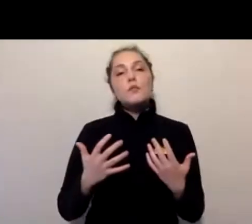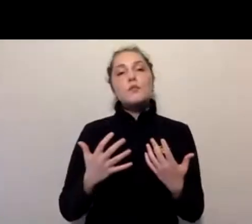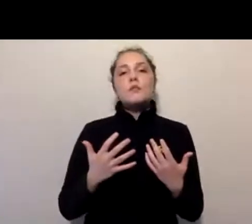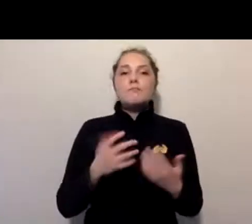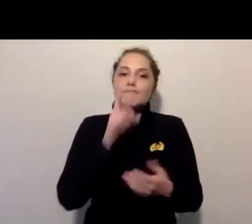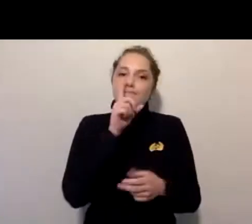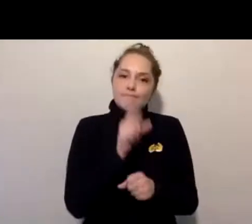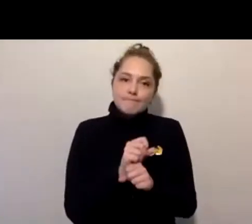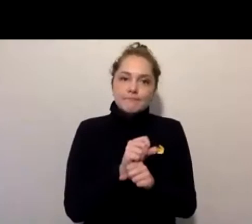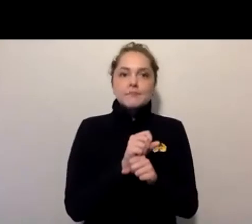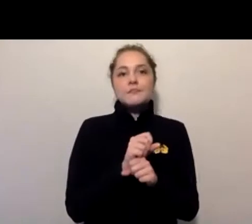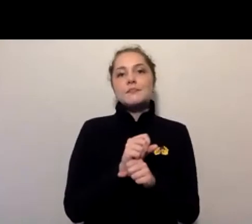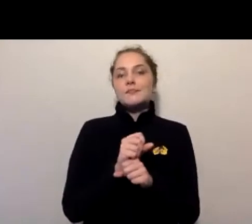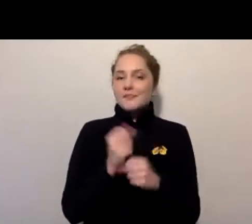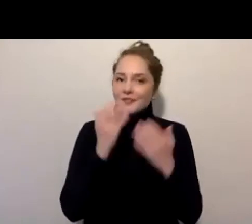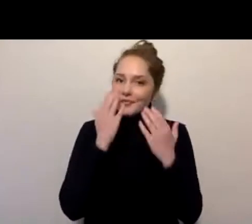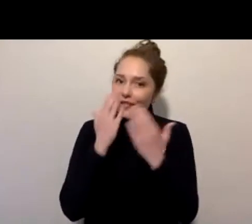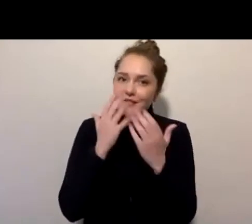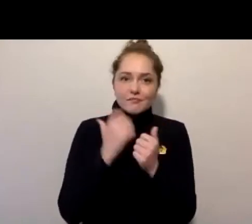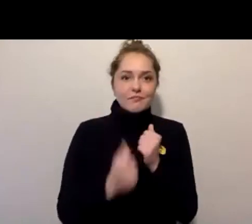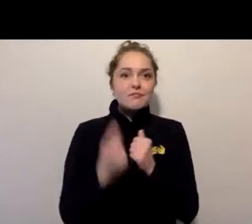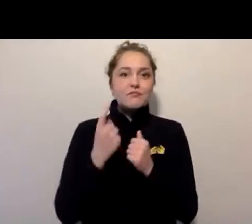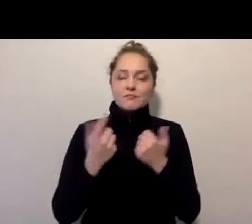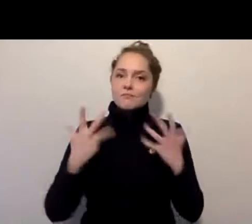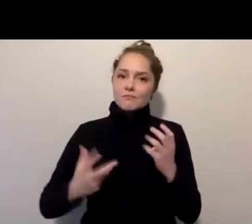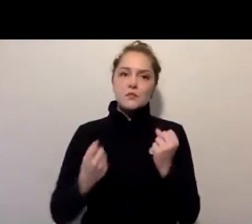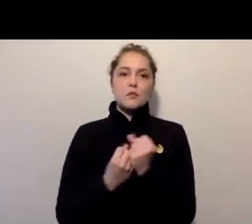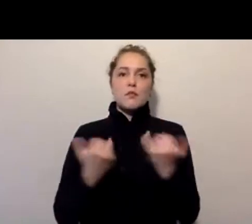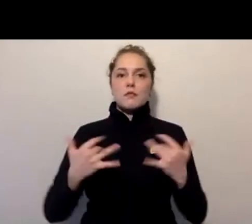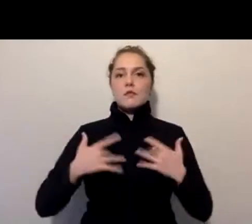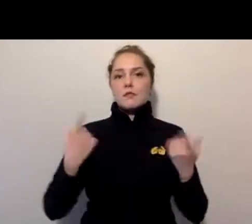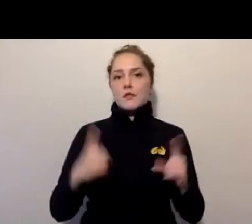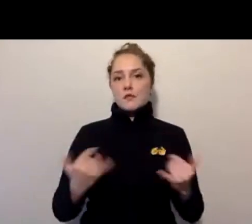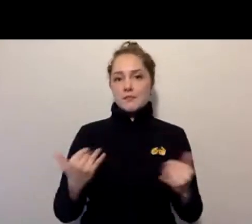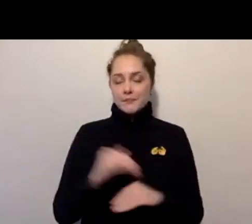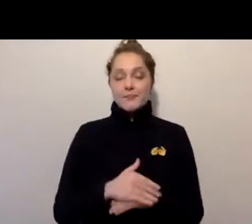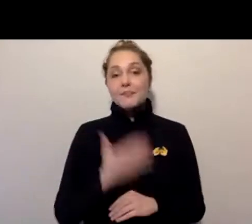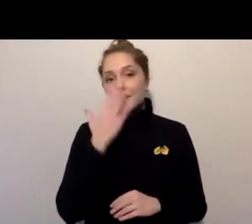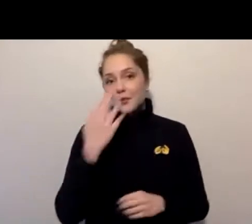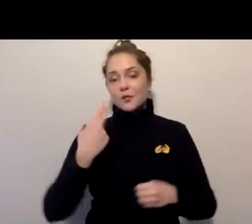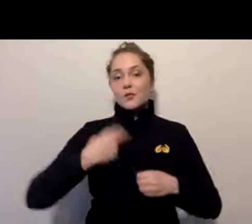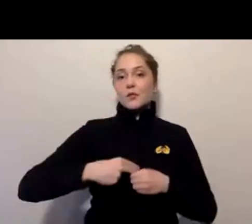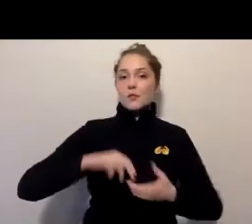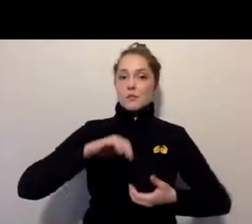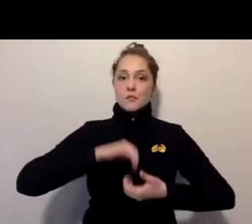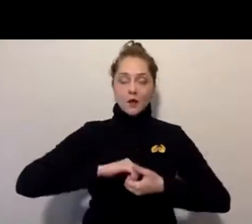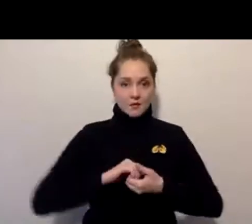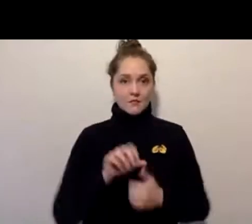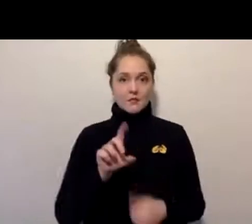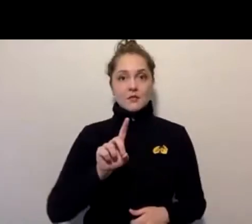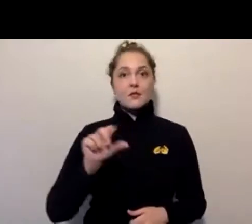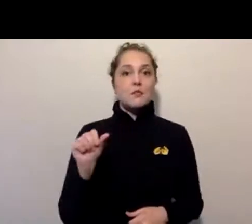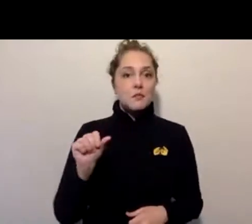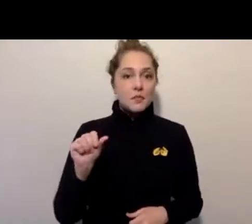really thank everyone who made this possible tonight. So thank you for joining the partners in the Disability Vote this evening for